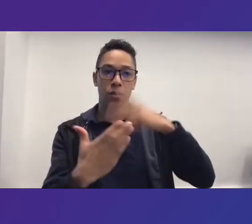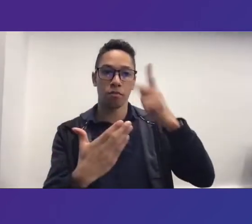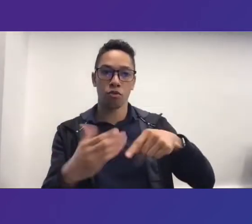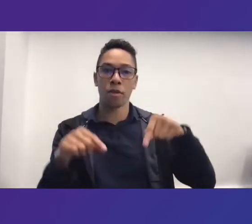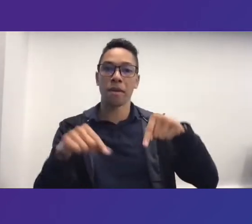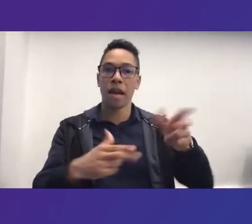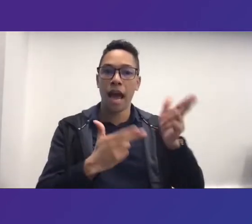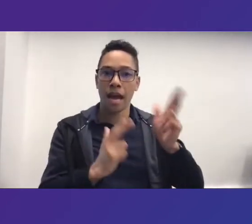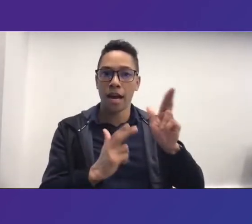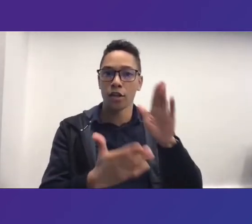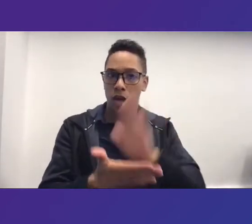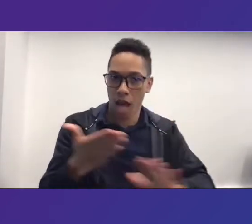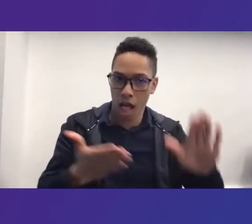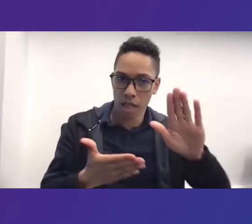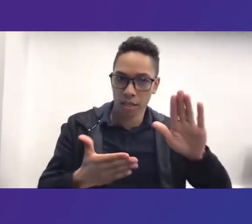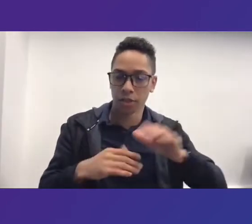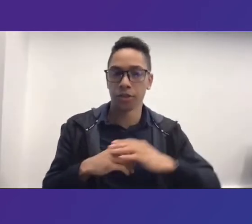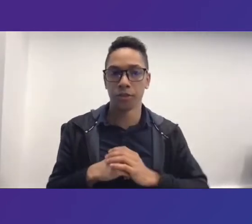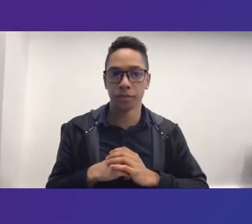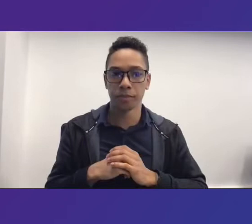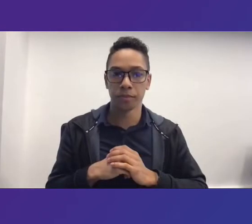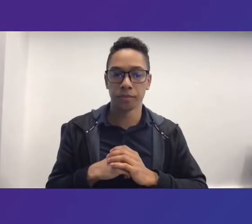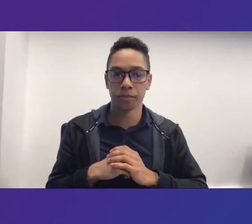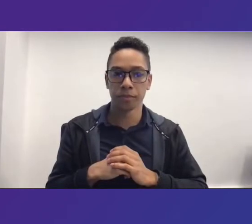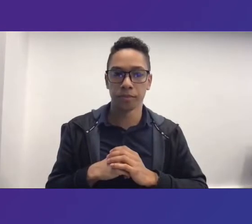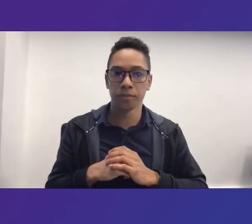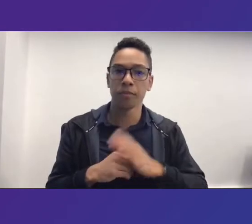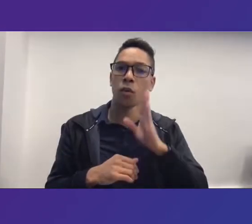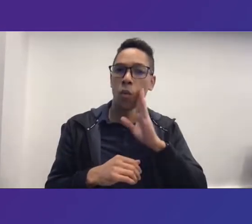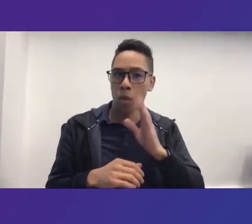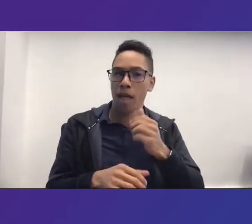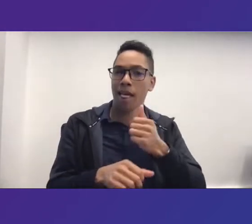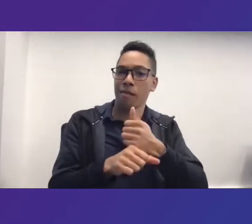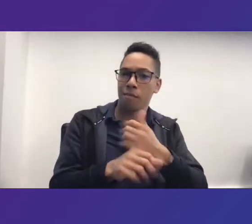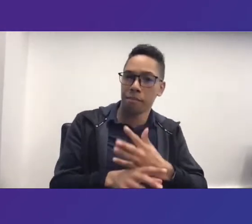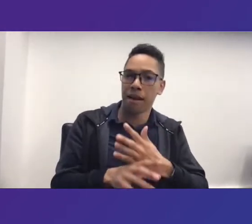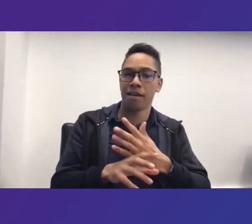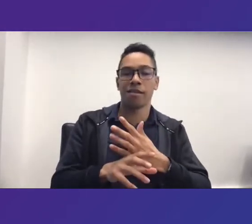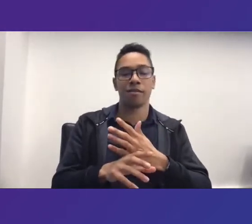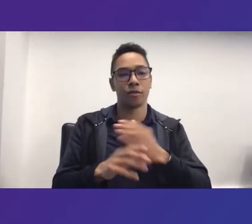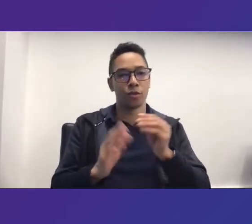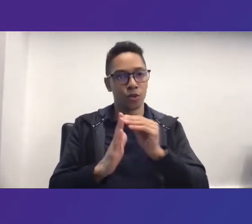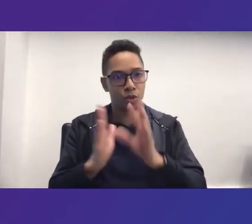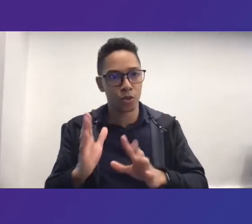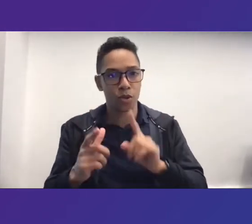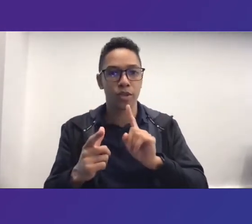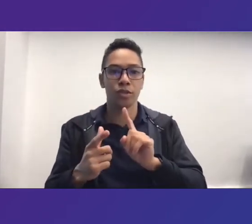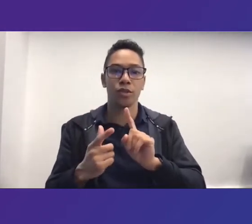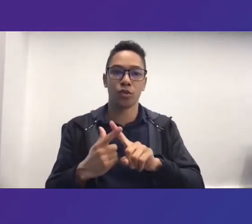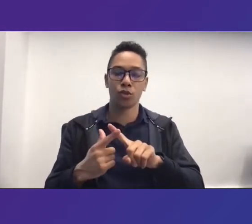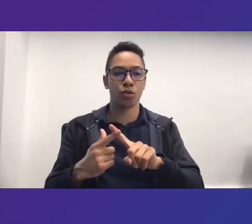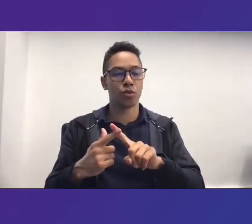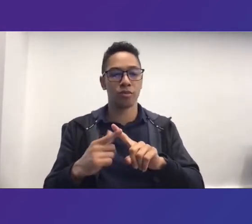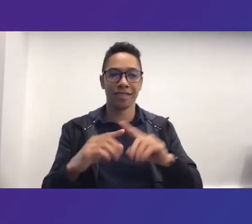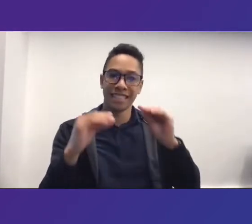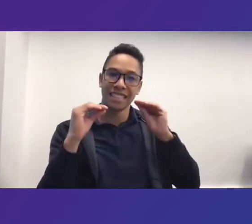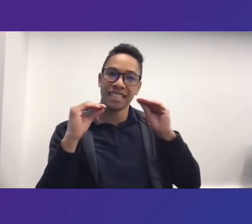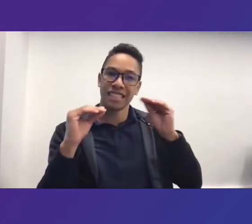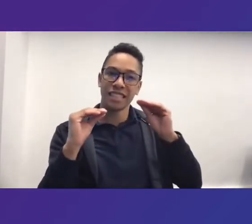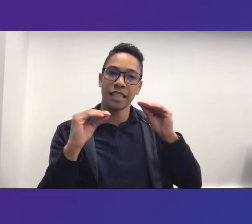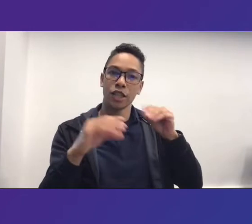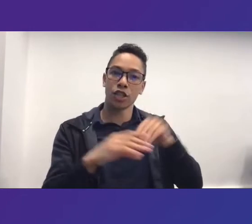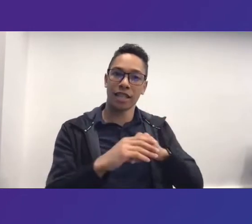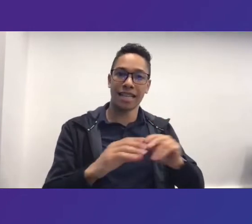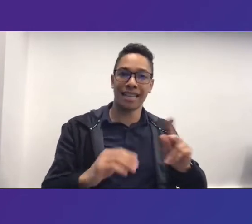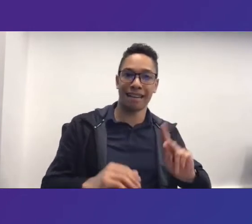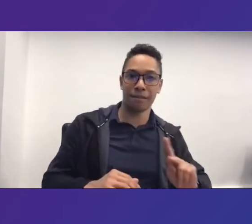College Dance Department, which prepares candidates to teach dance in the pre-K to grade 12 setting. Anna